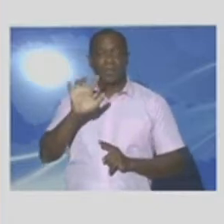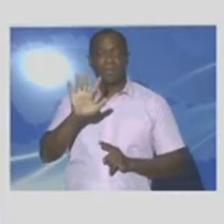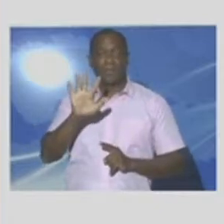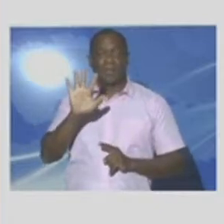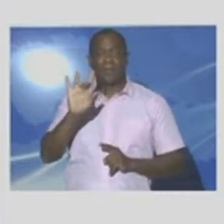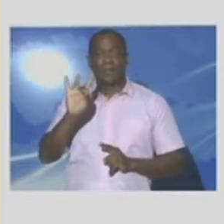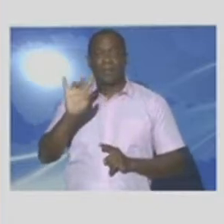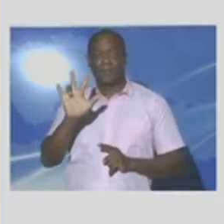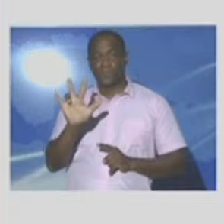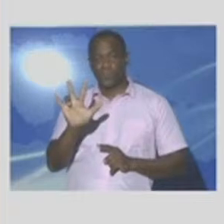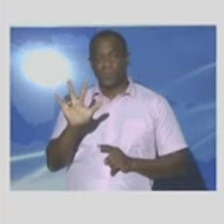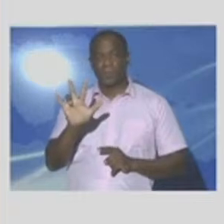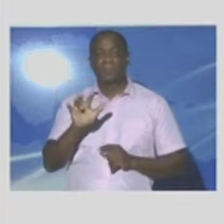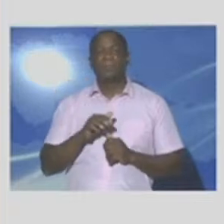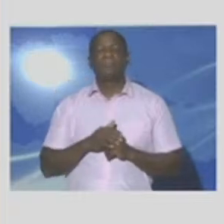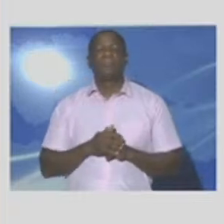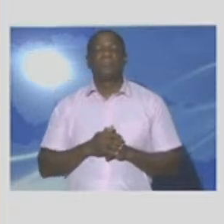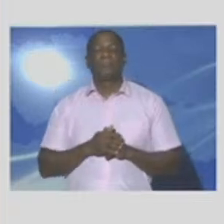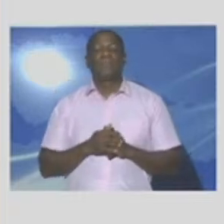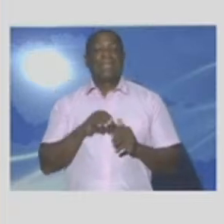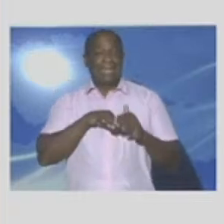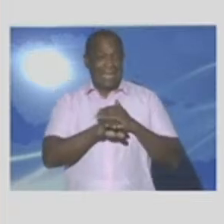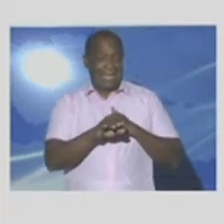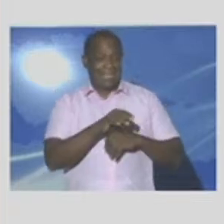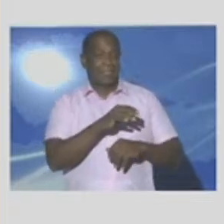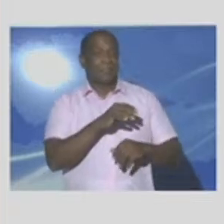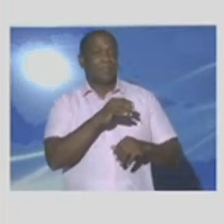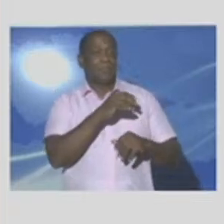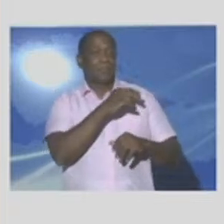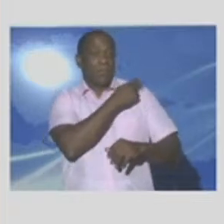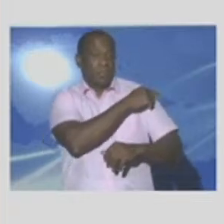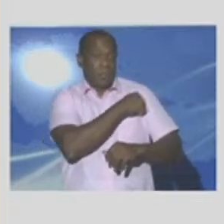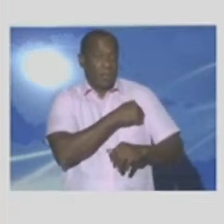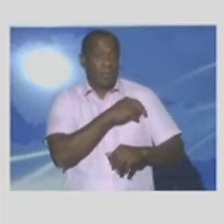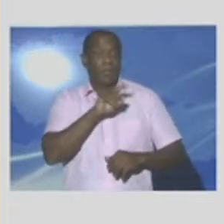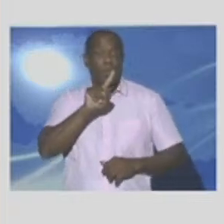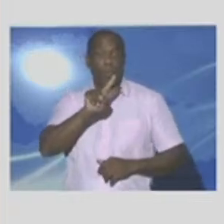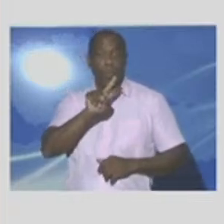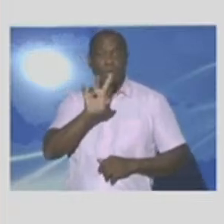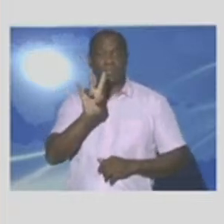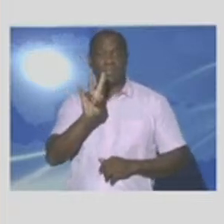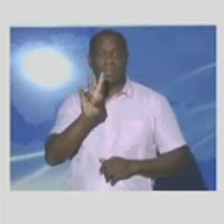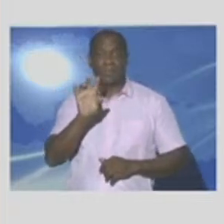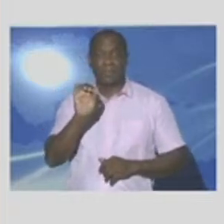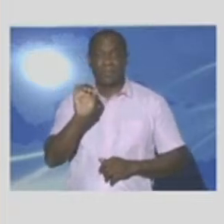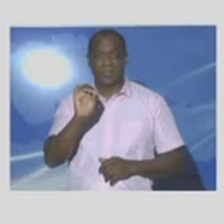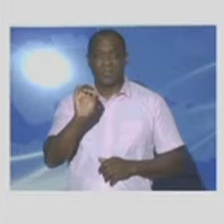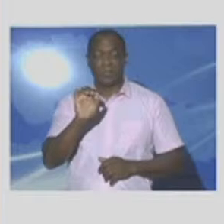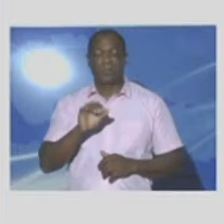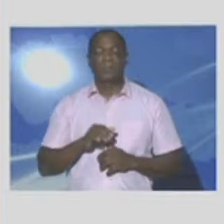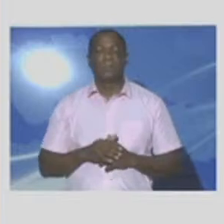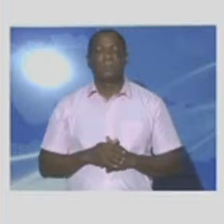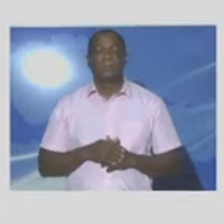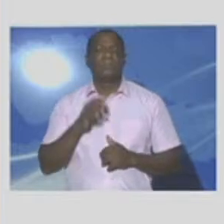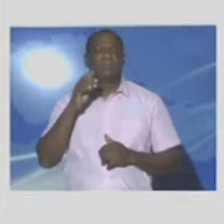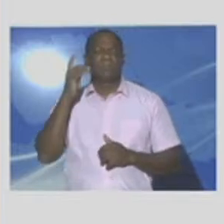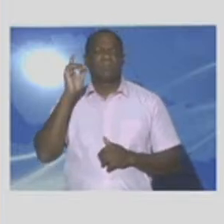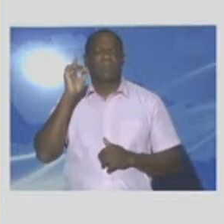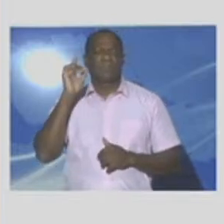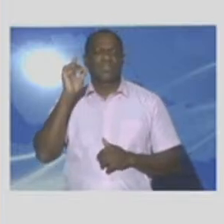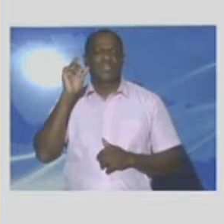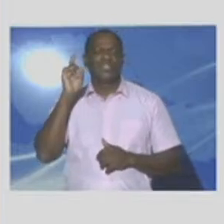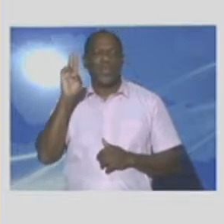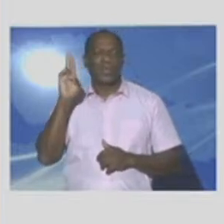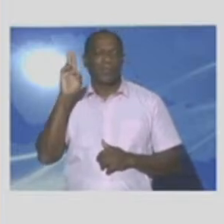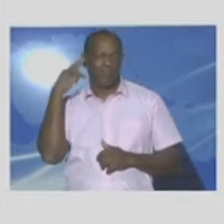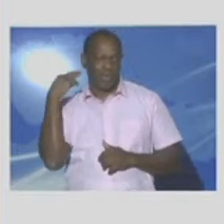7,583. Total patients in hospital, 170. Dr. Richards will give the further breakdown on those statistics.